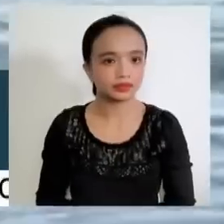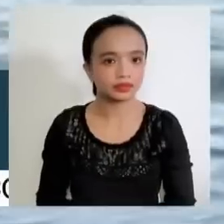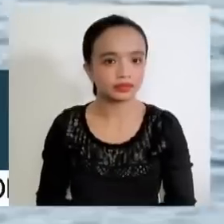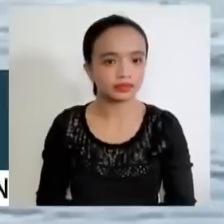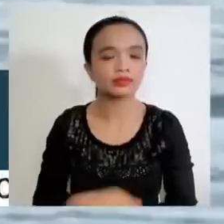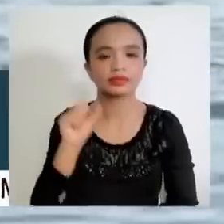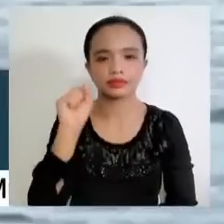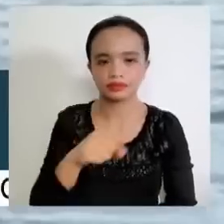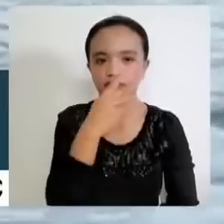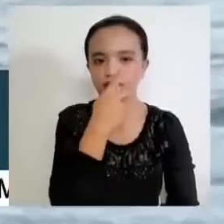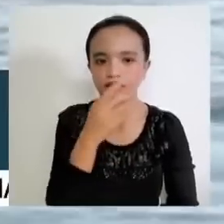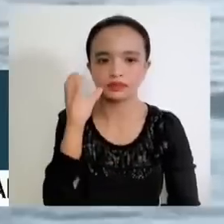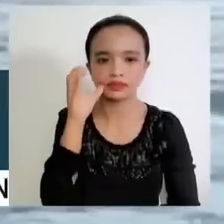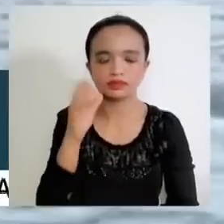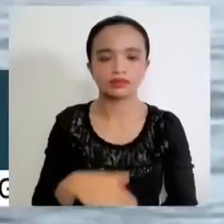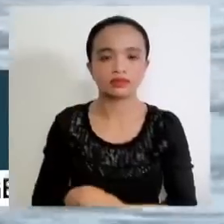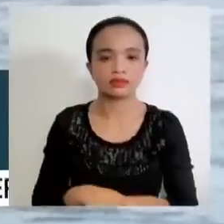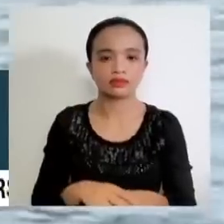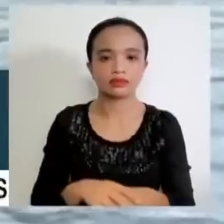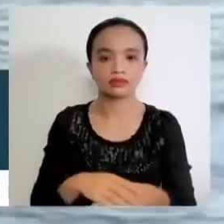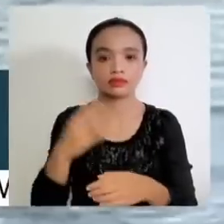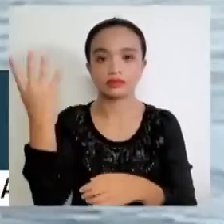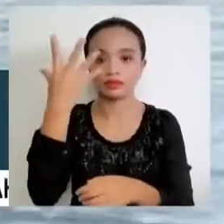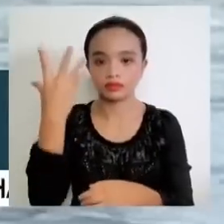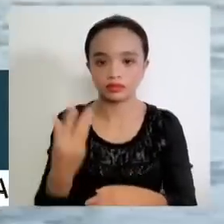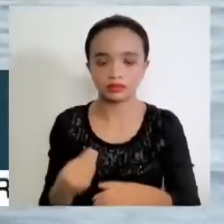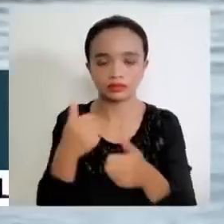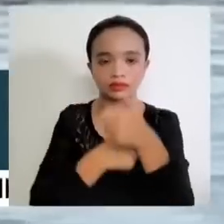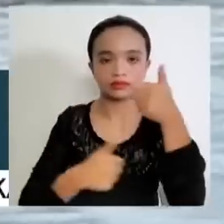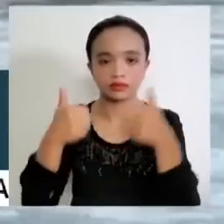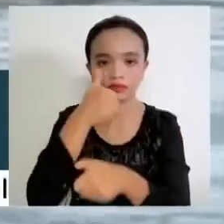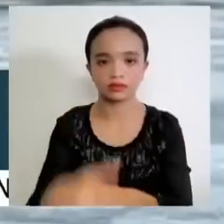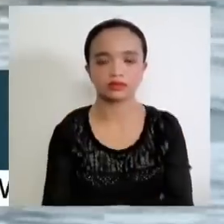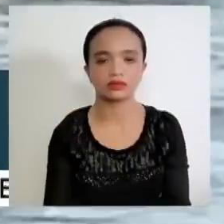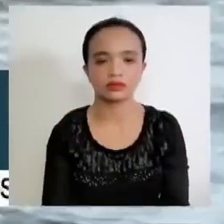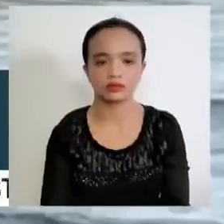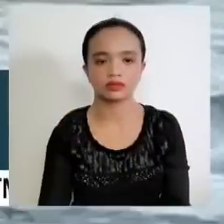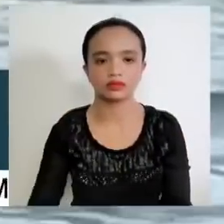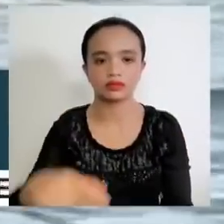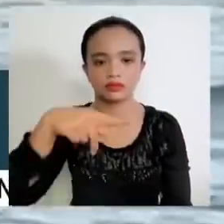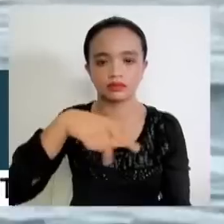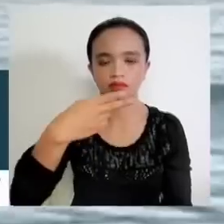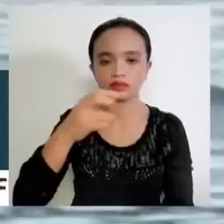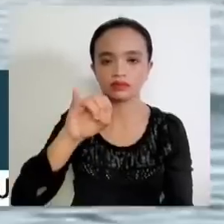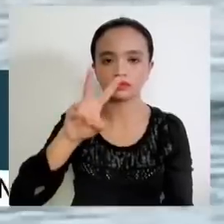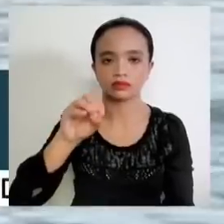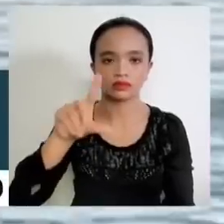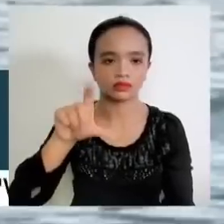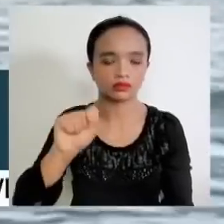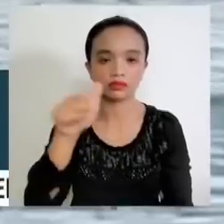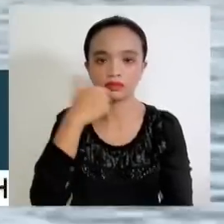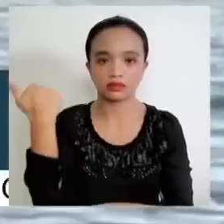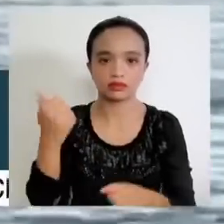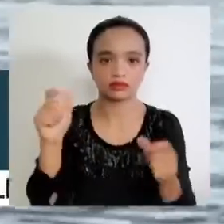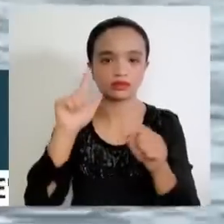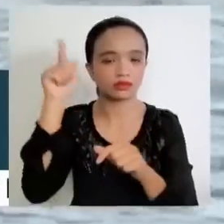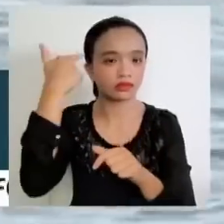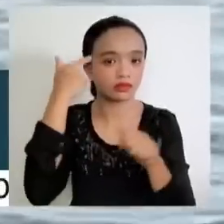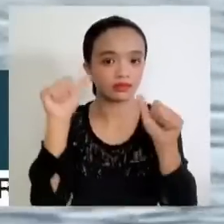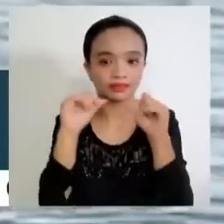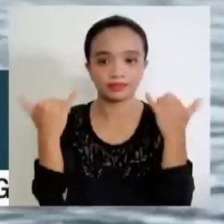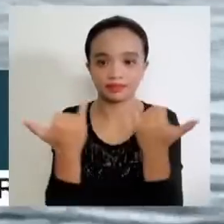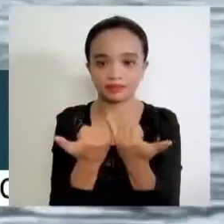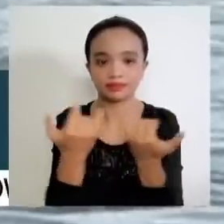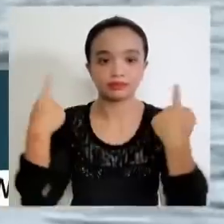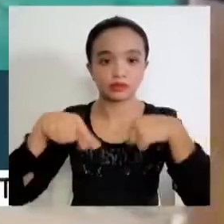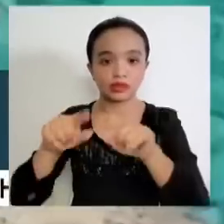Yes, Carmina, Calabar Stone and Batangas disaster officials, along with Cebox and Philippine Coast Guard and other government agencies, went to Ta'al volcano